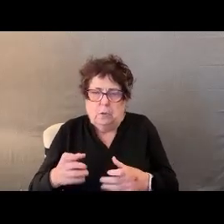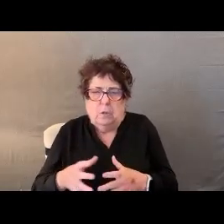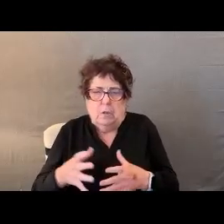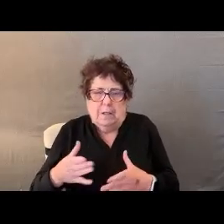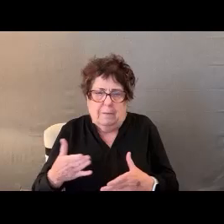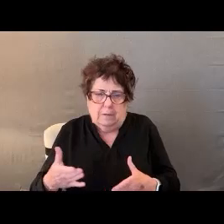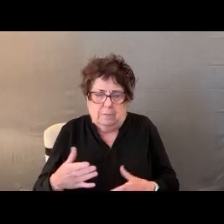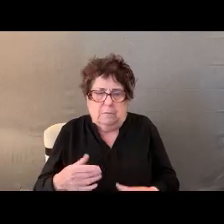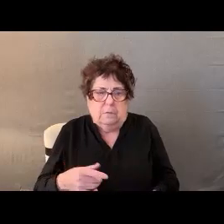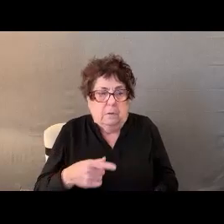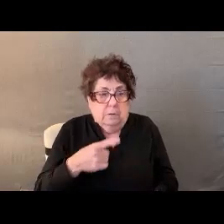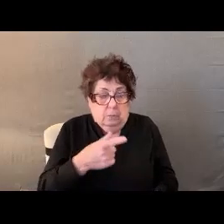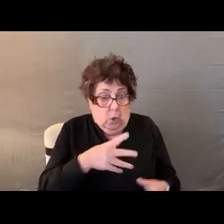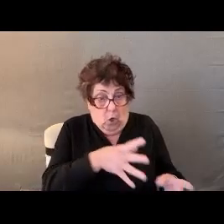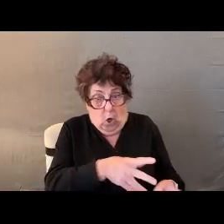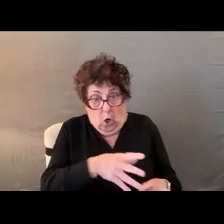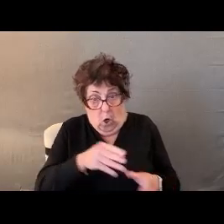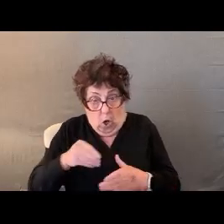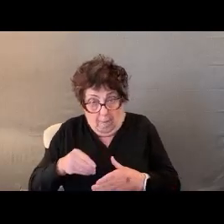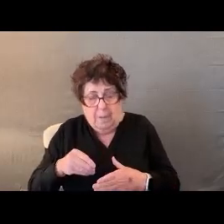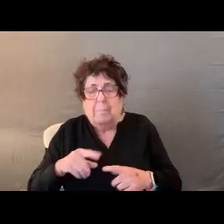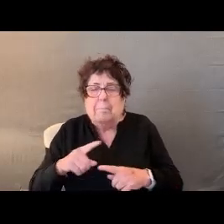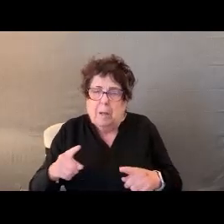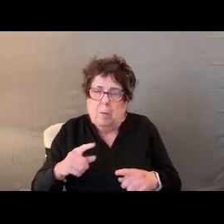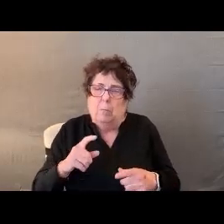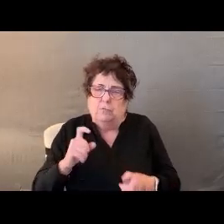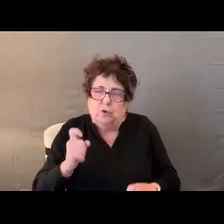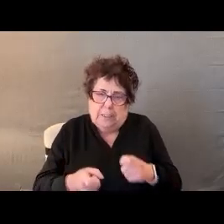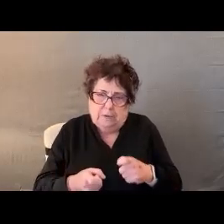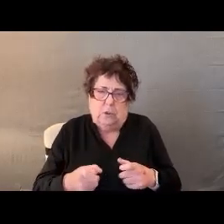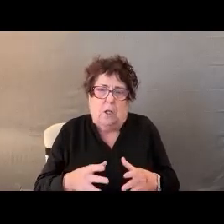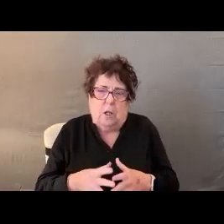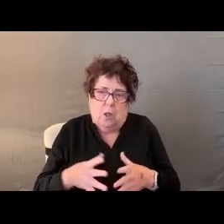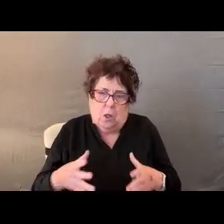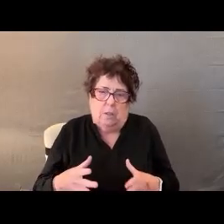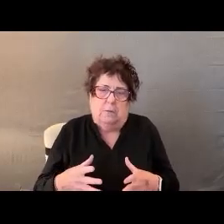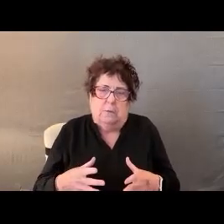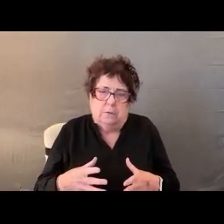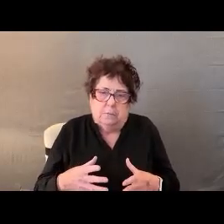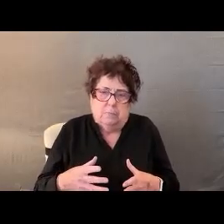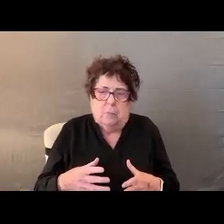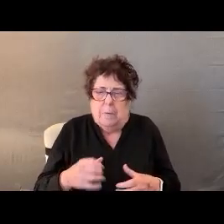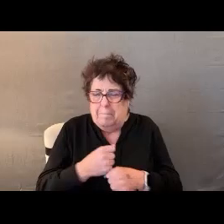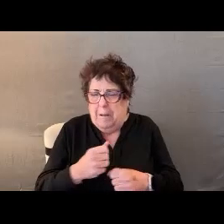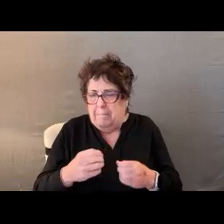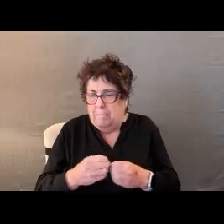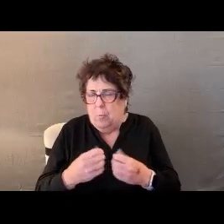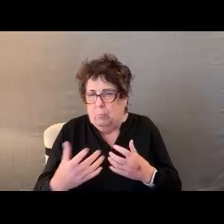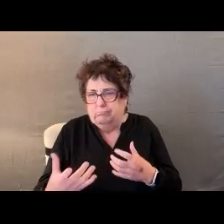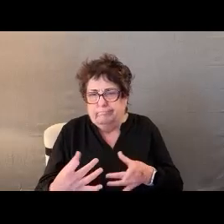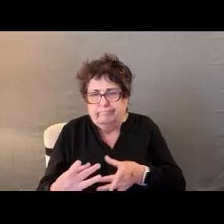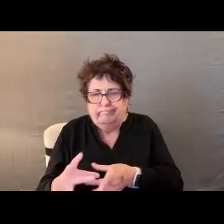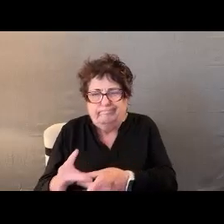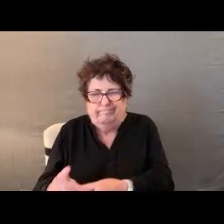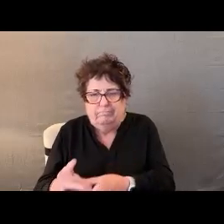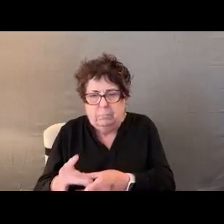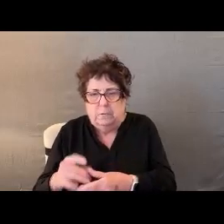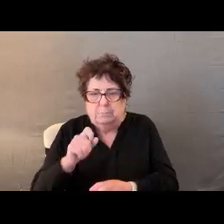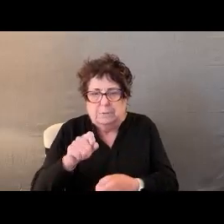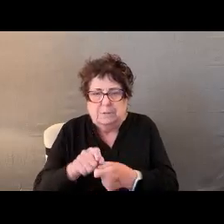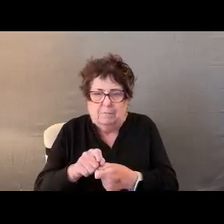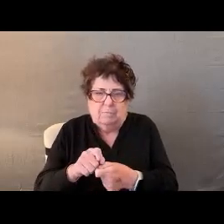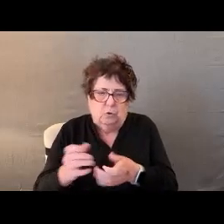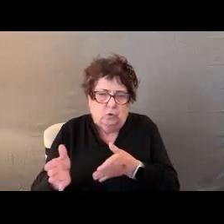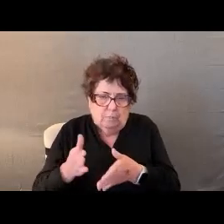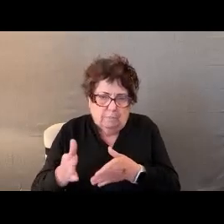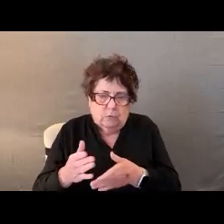from existed. And so we've added a lot to it, and we've made it much more relatable to the specific services and resources